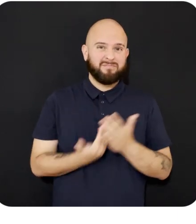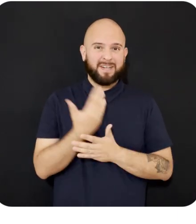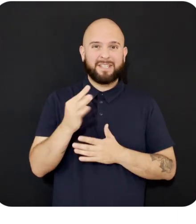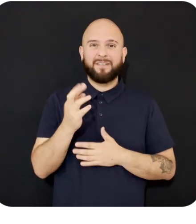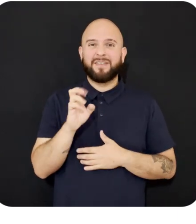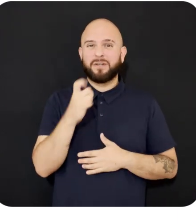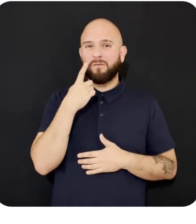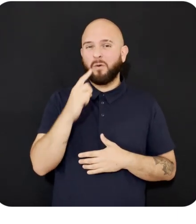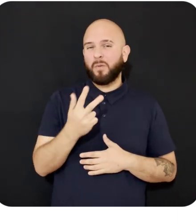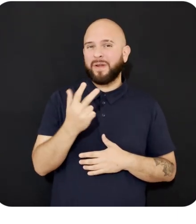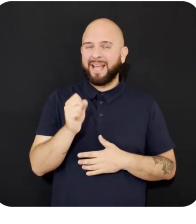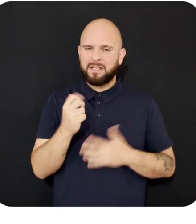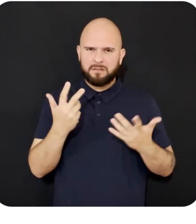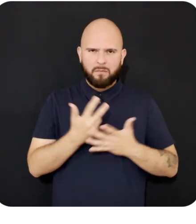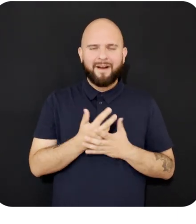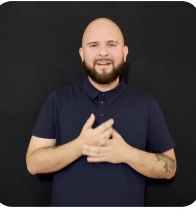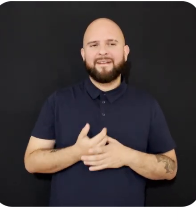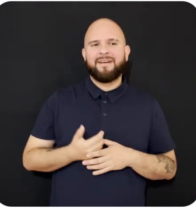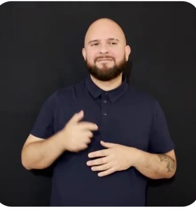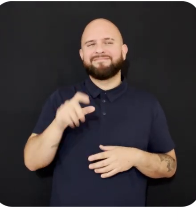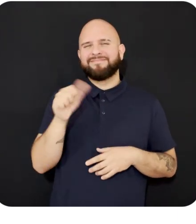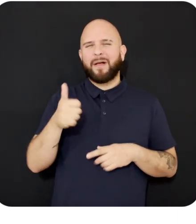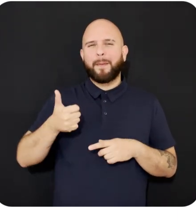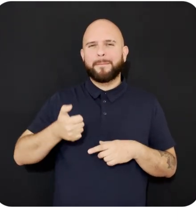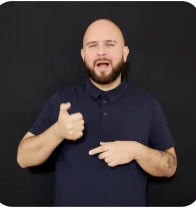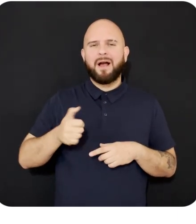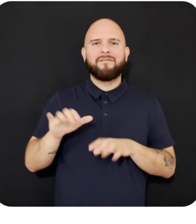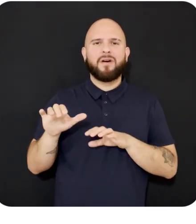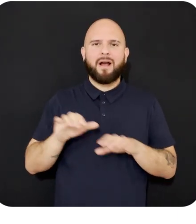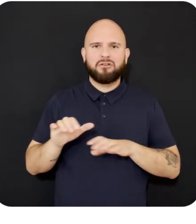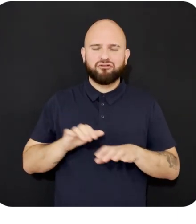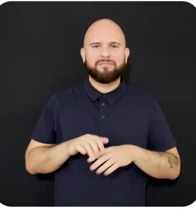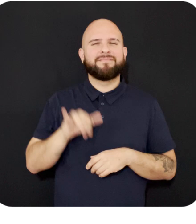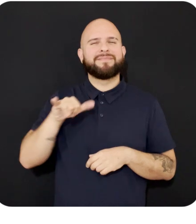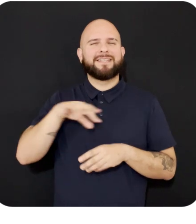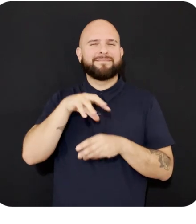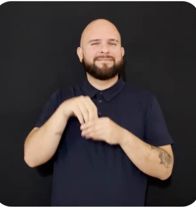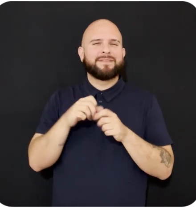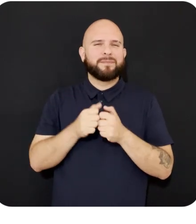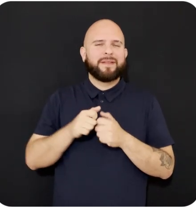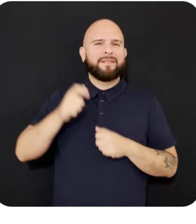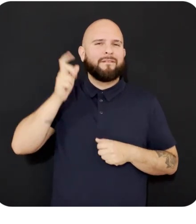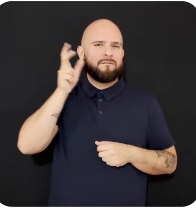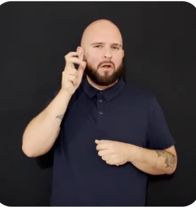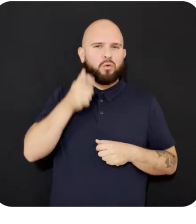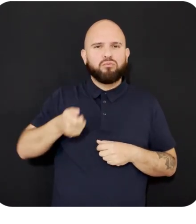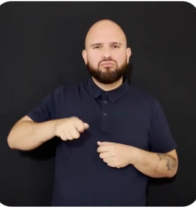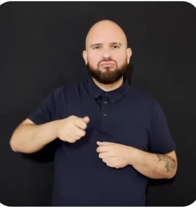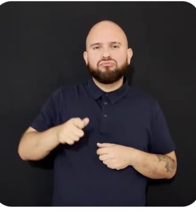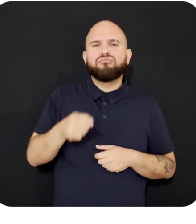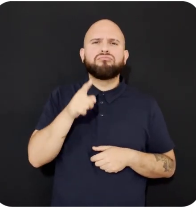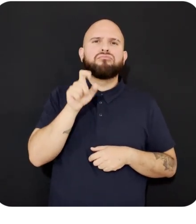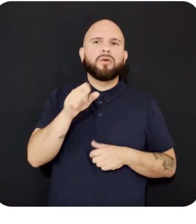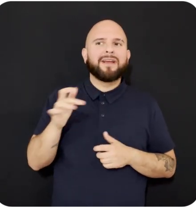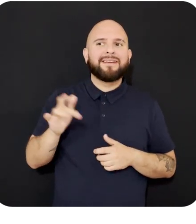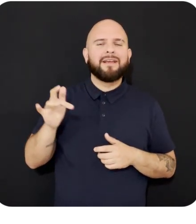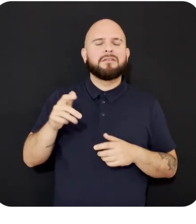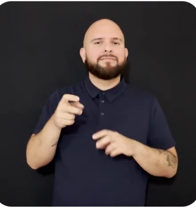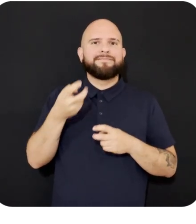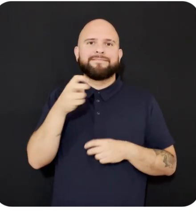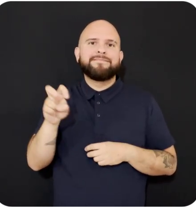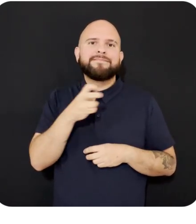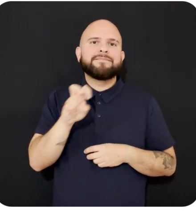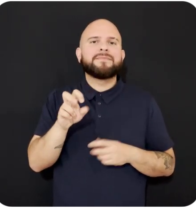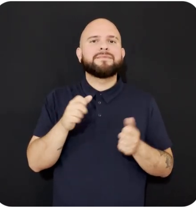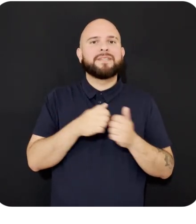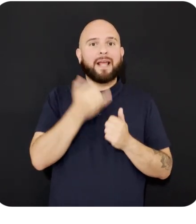feature on Quest 3S is the action button. Clustered with the volume controls, the action button allows you to quickly toggle between immersive content